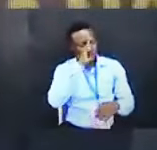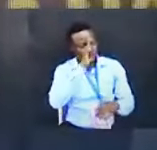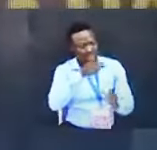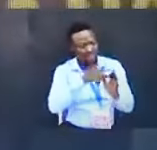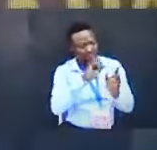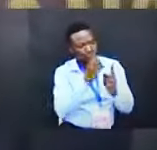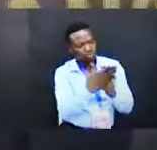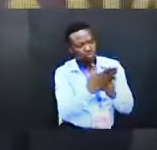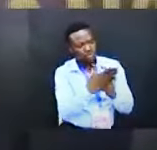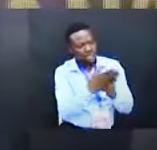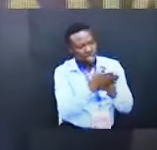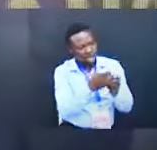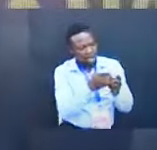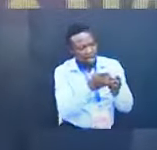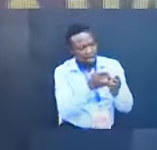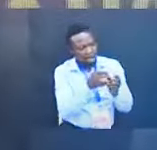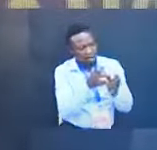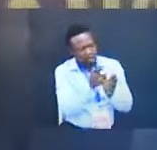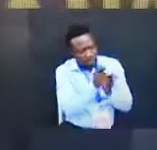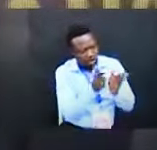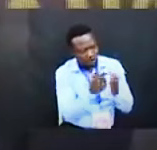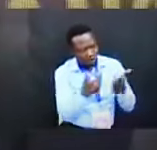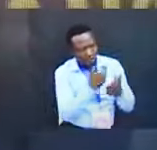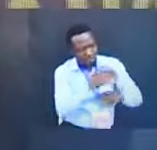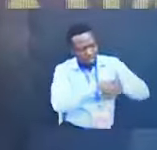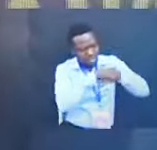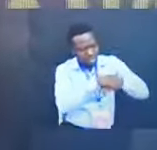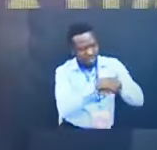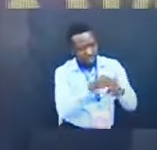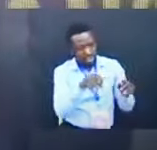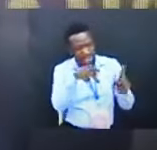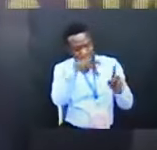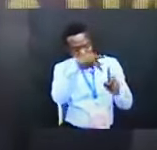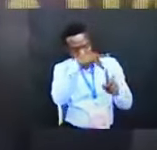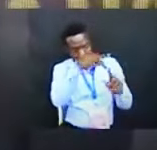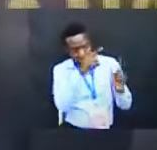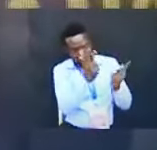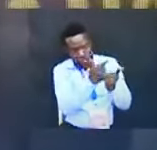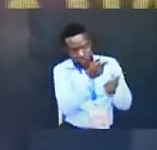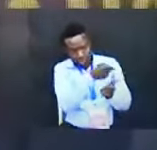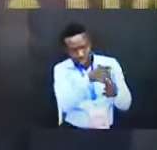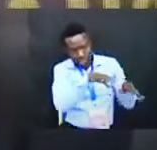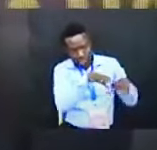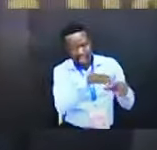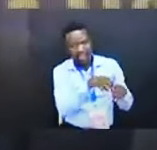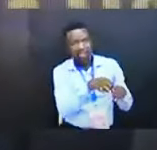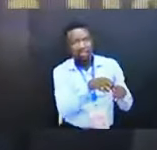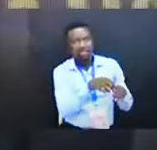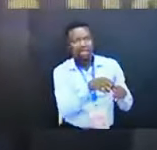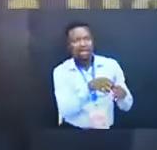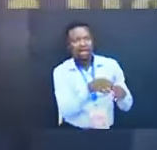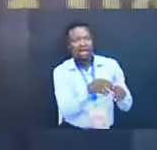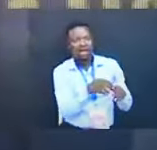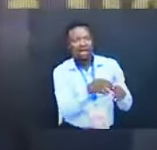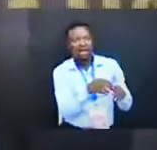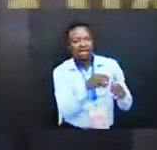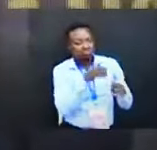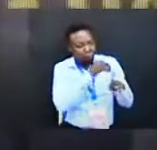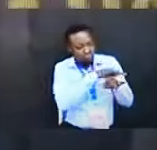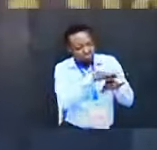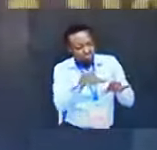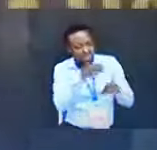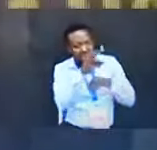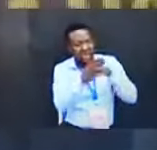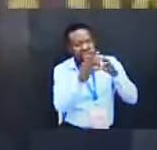New England. Aspects of Puritanism have reverberated throughout American